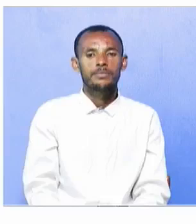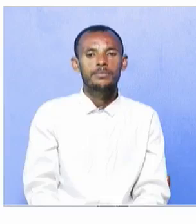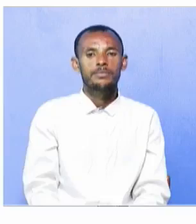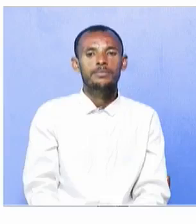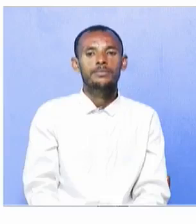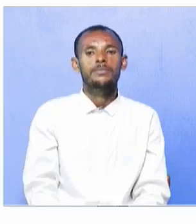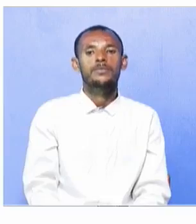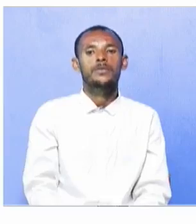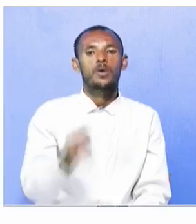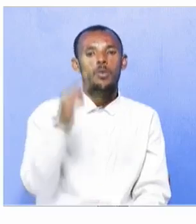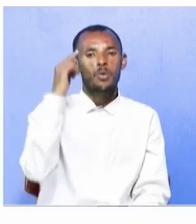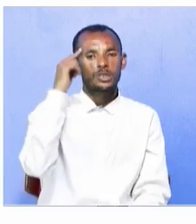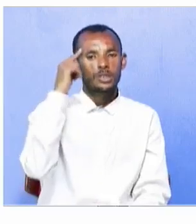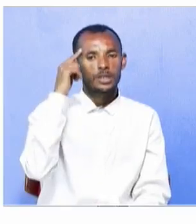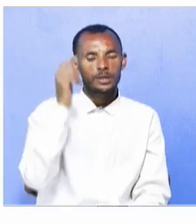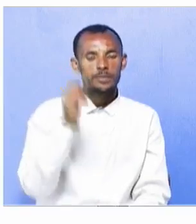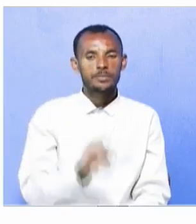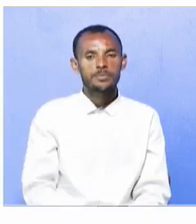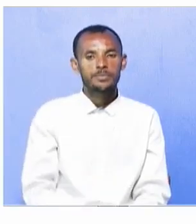consider